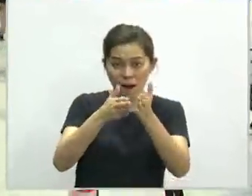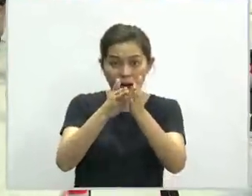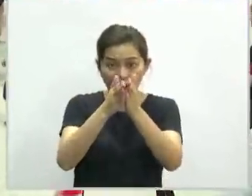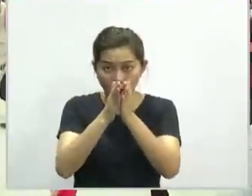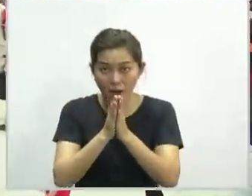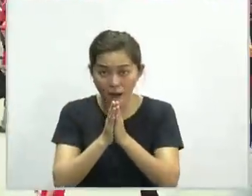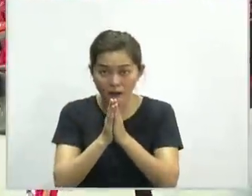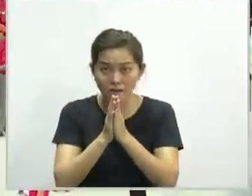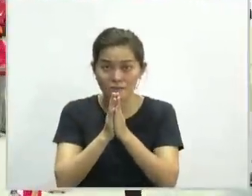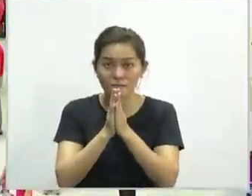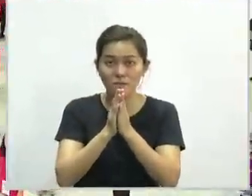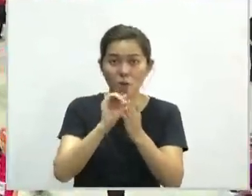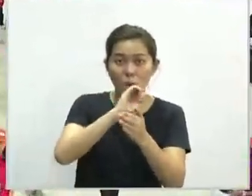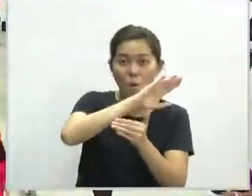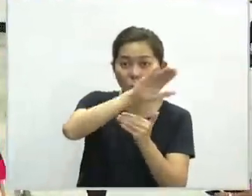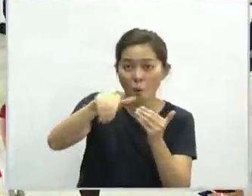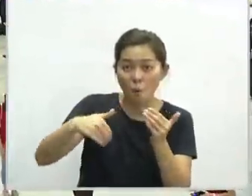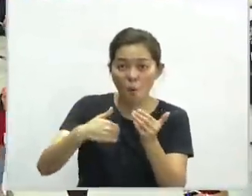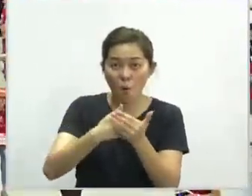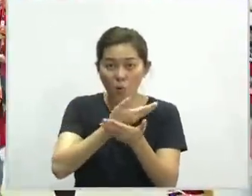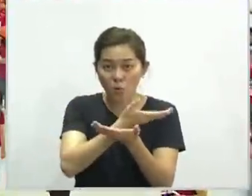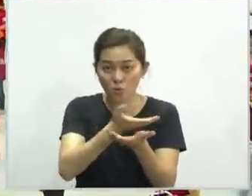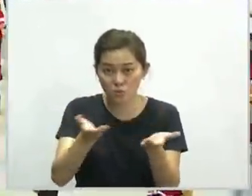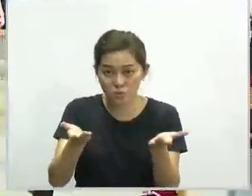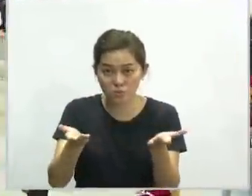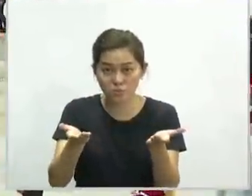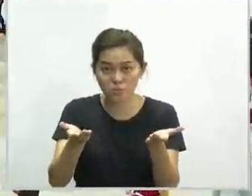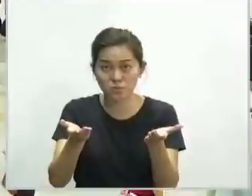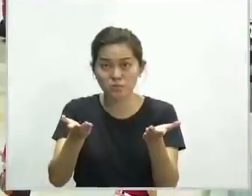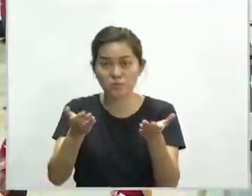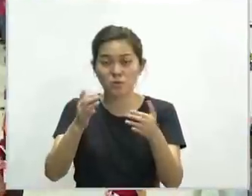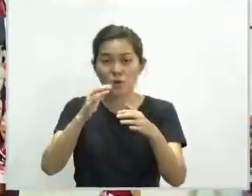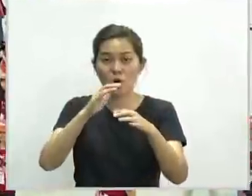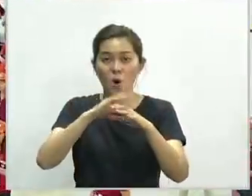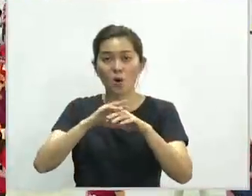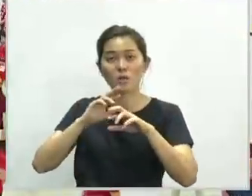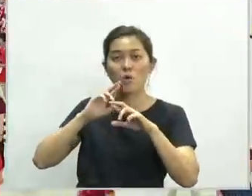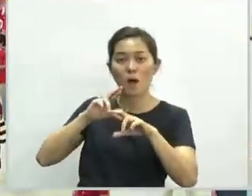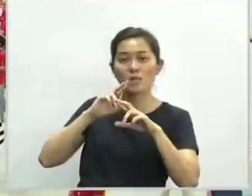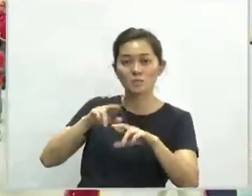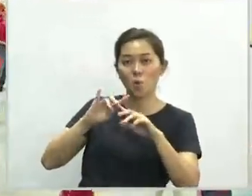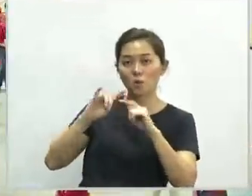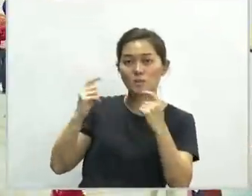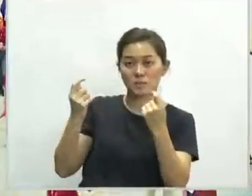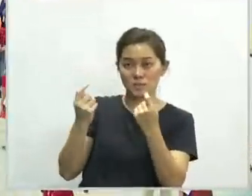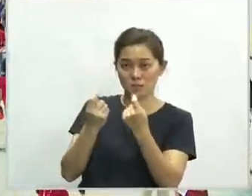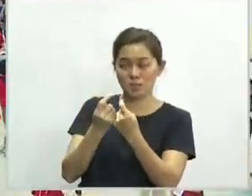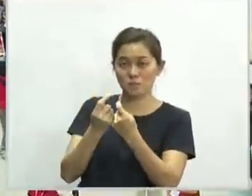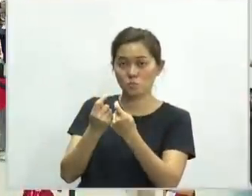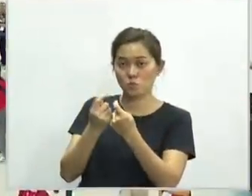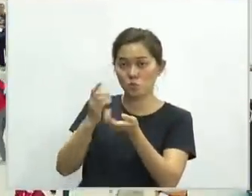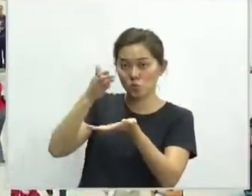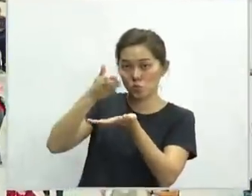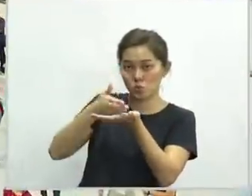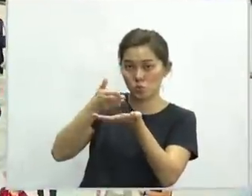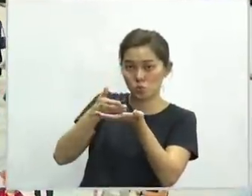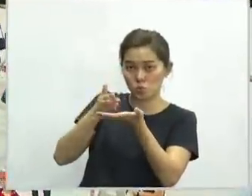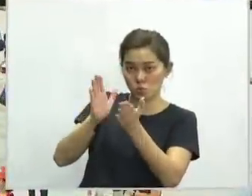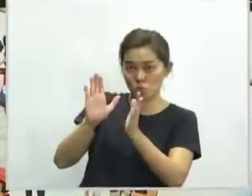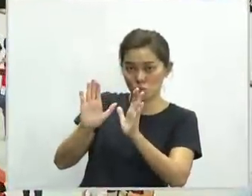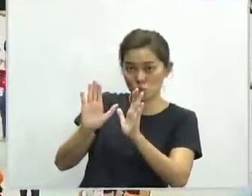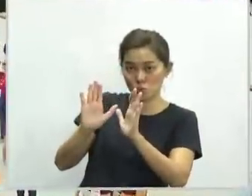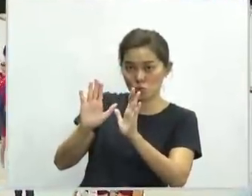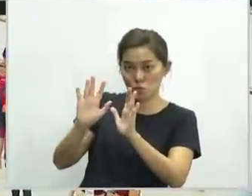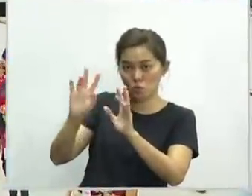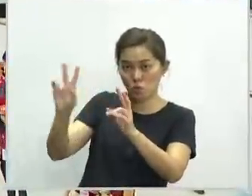can I ask all those of you on the response team, could you stop now? Could you